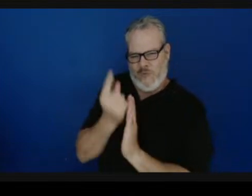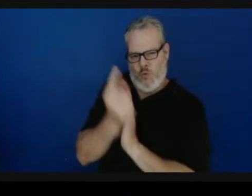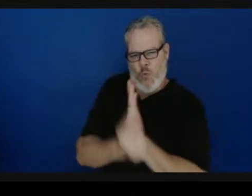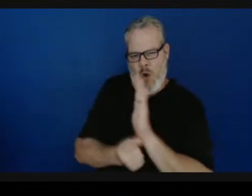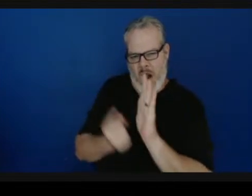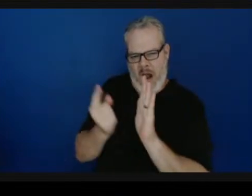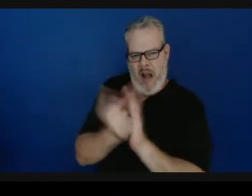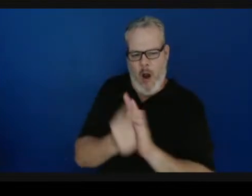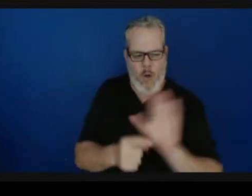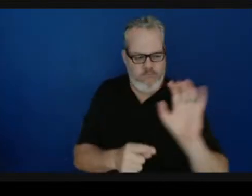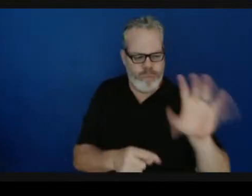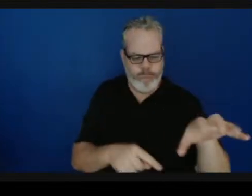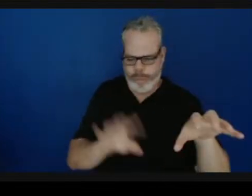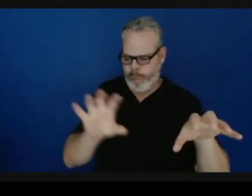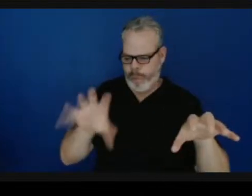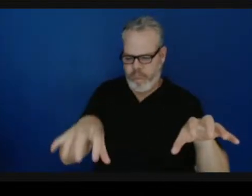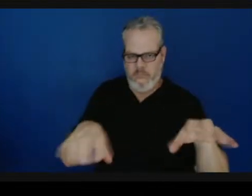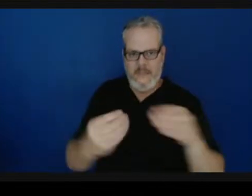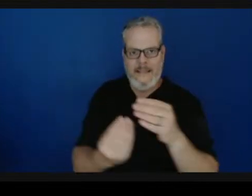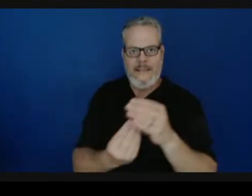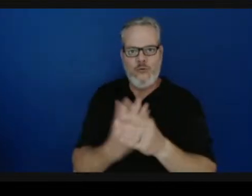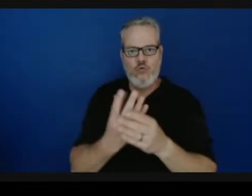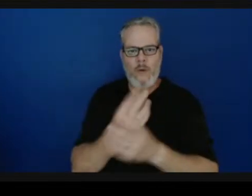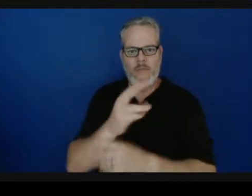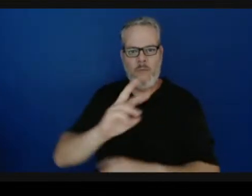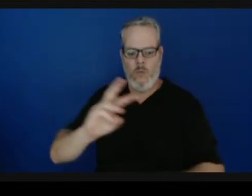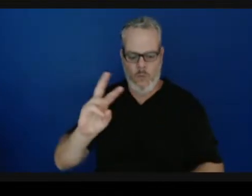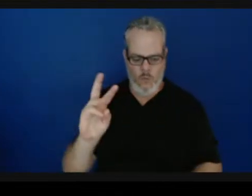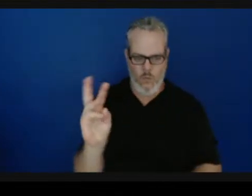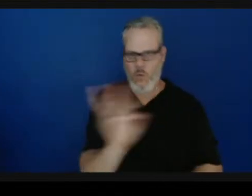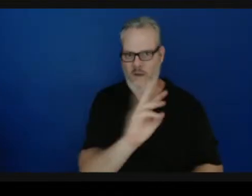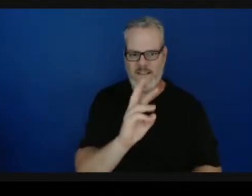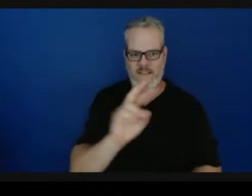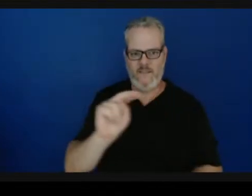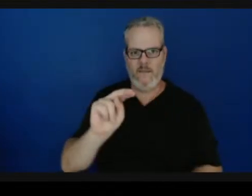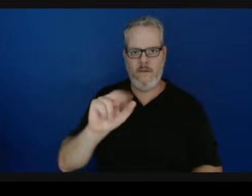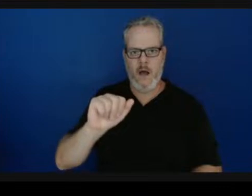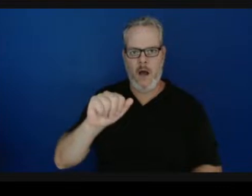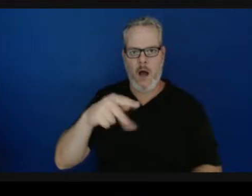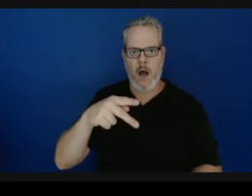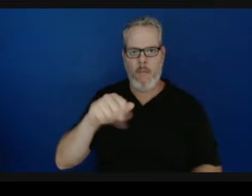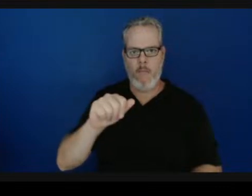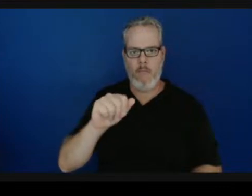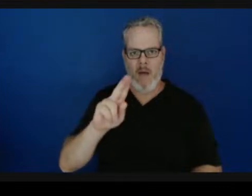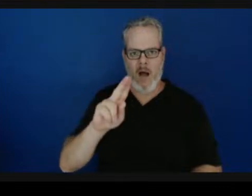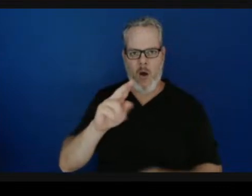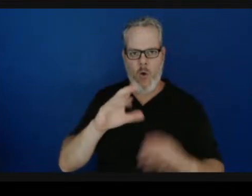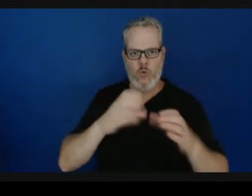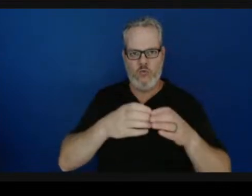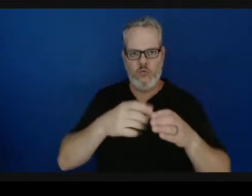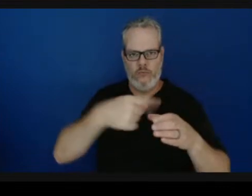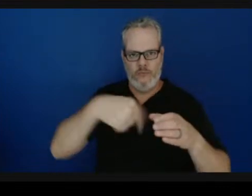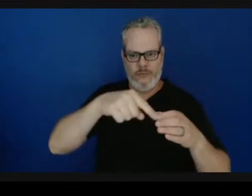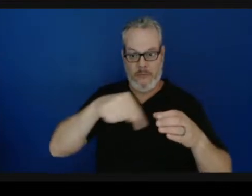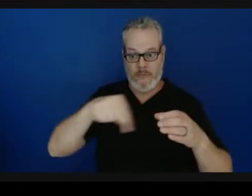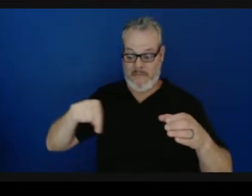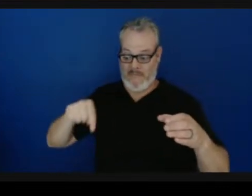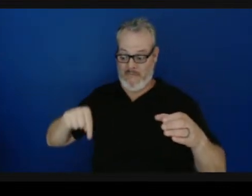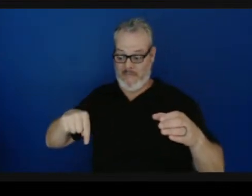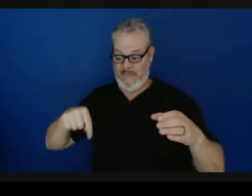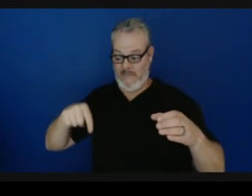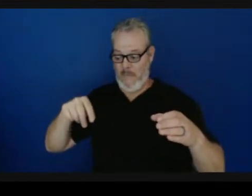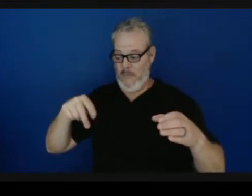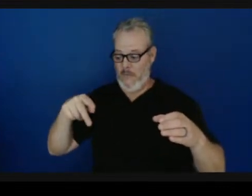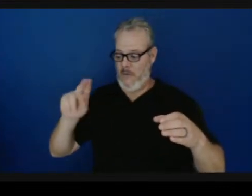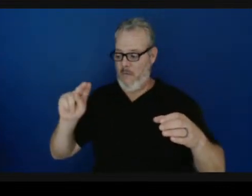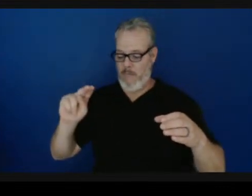lava erupted just west of Nāpau Crater. Here's Nāpau Crater. Makapui would be back in this direction, and Pu'o'o would be under